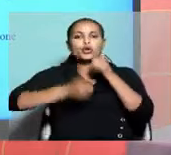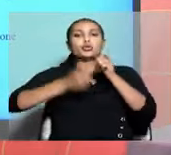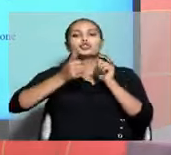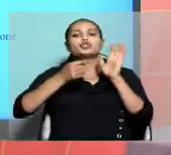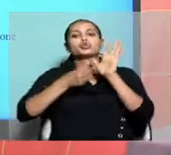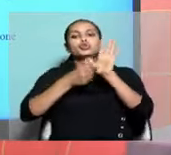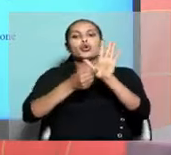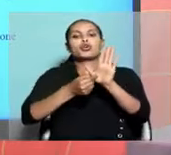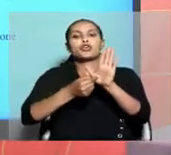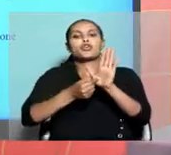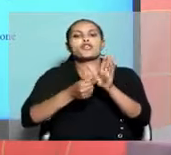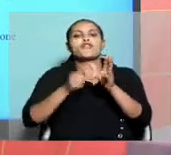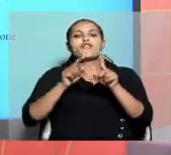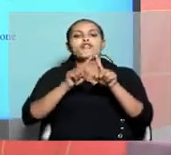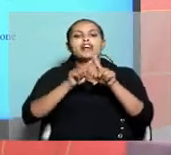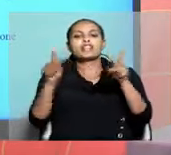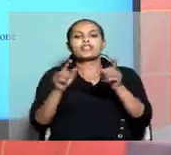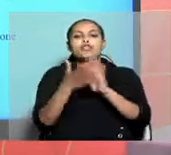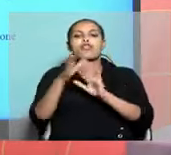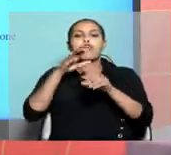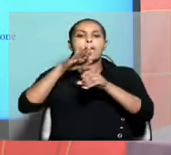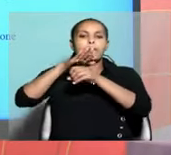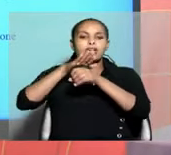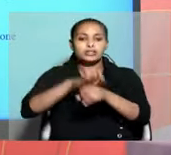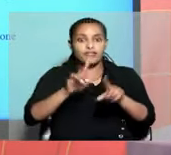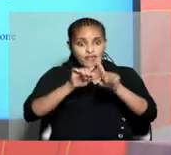Which shows variation of pressure